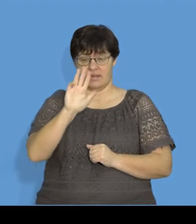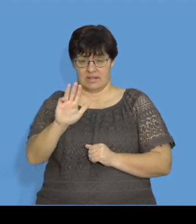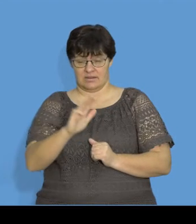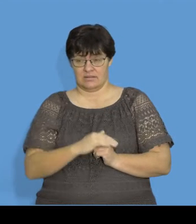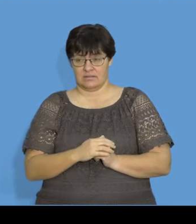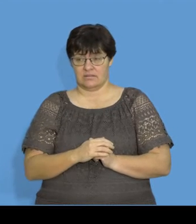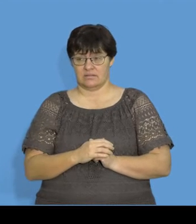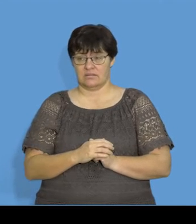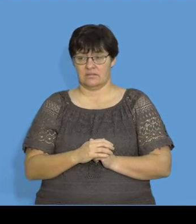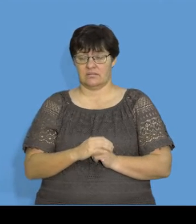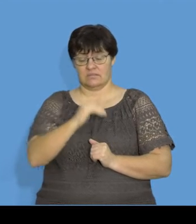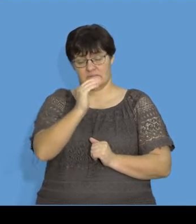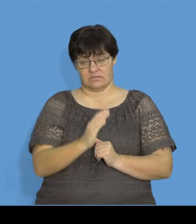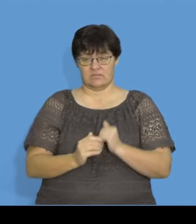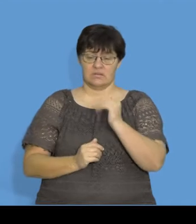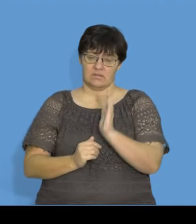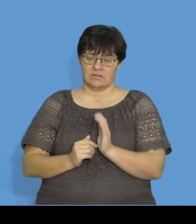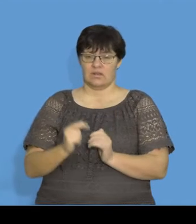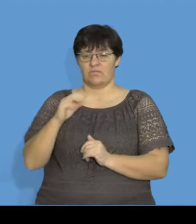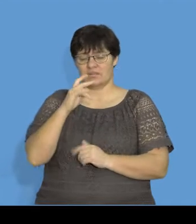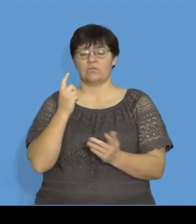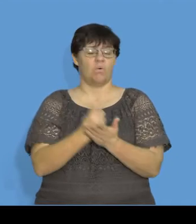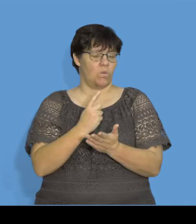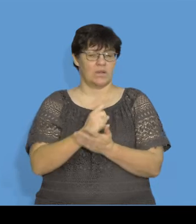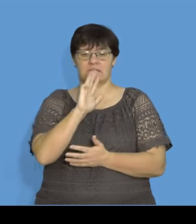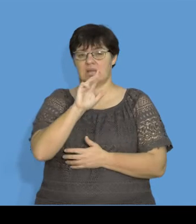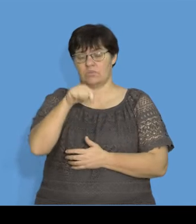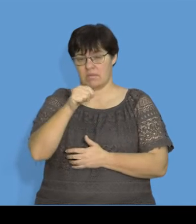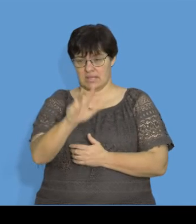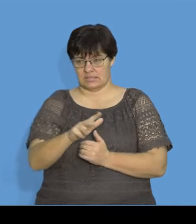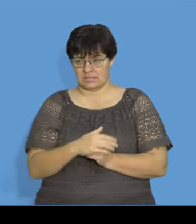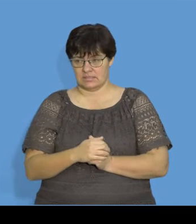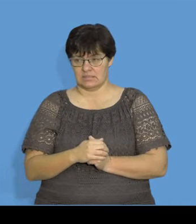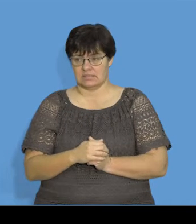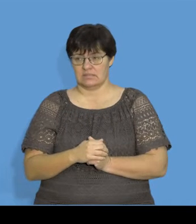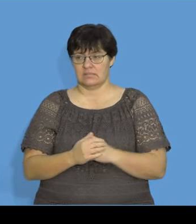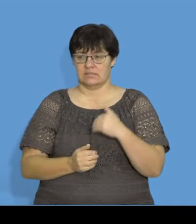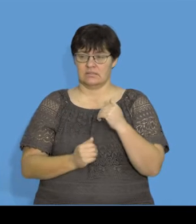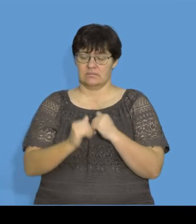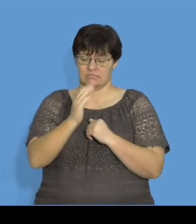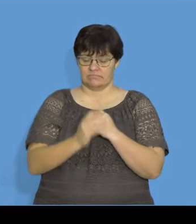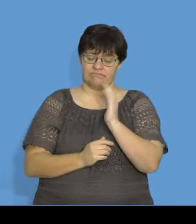0.059. Gravity is always 9.8. That was